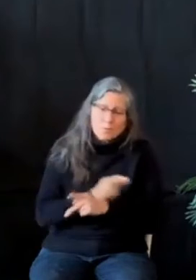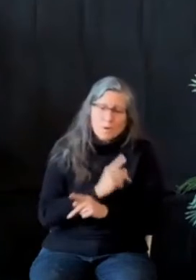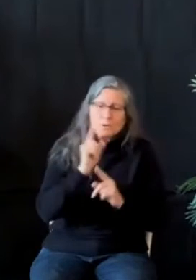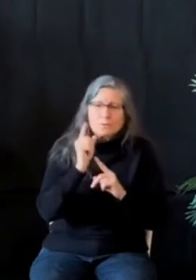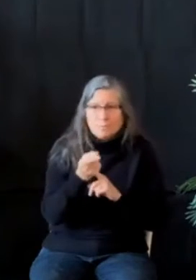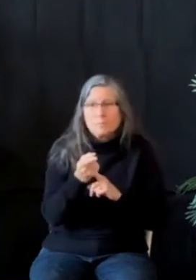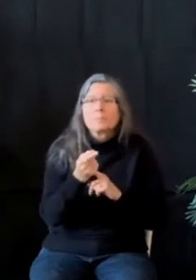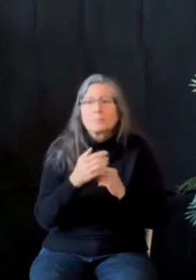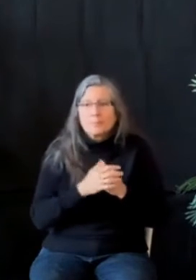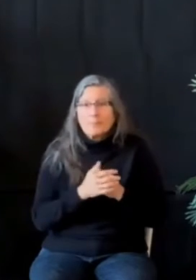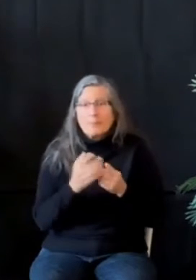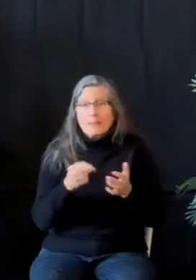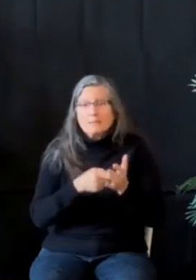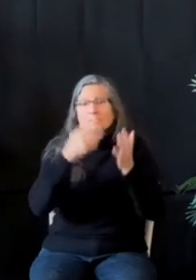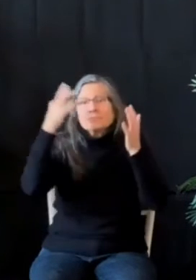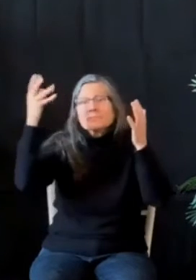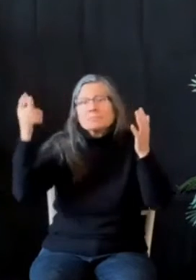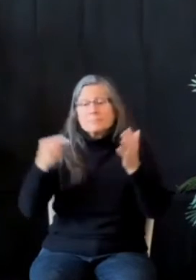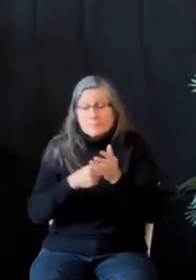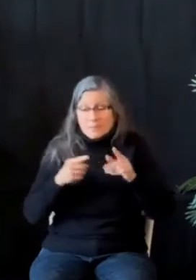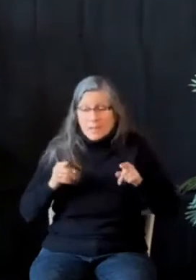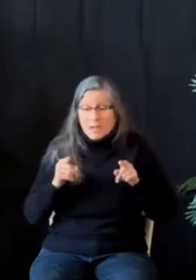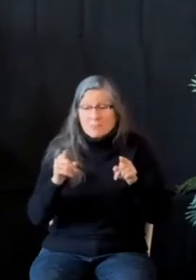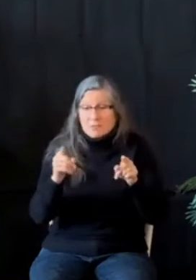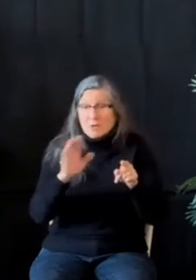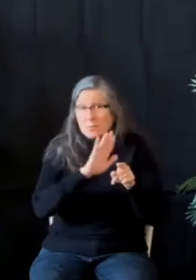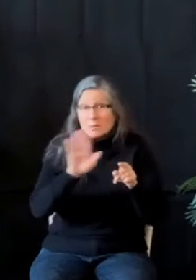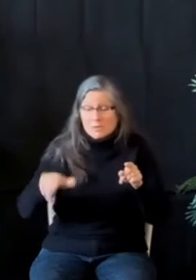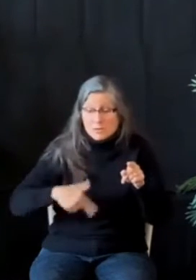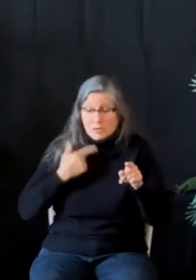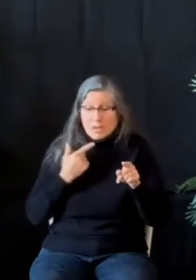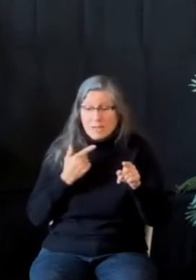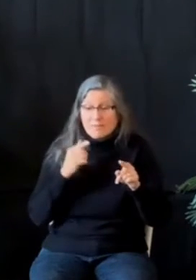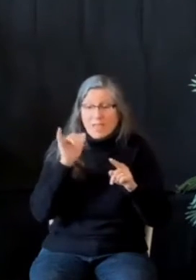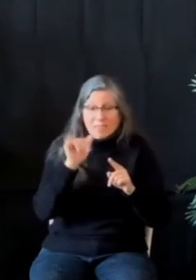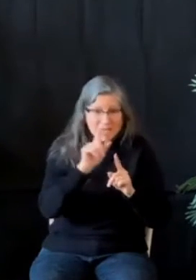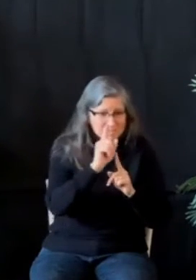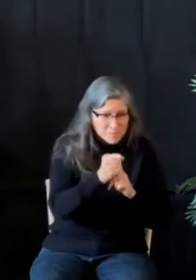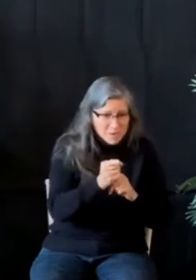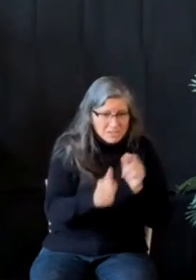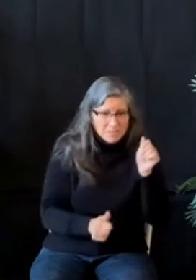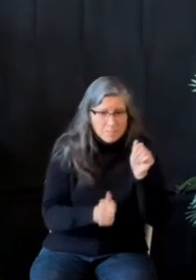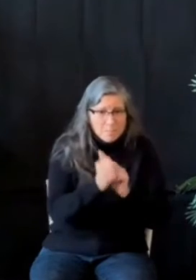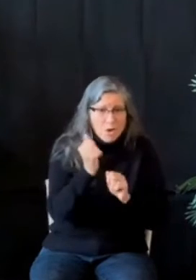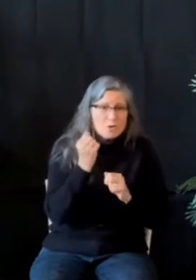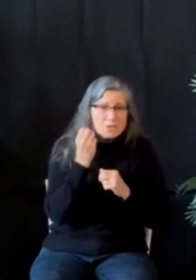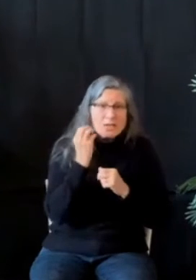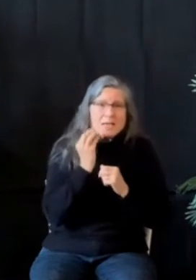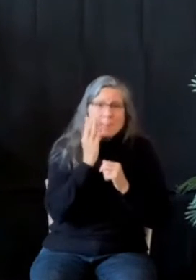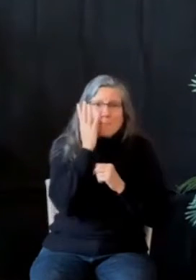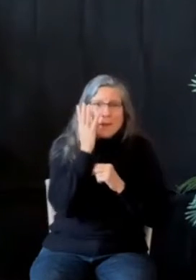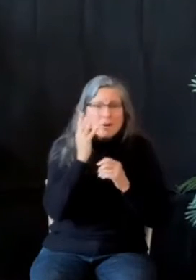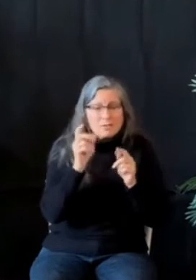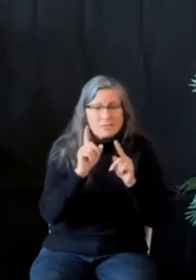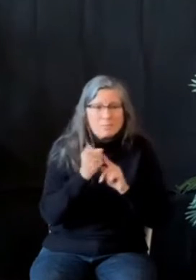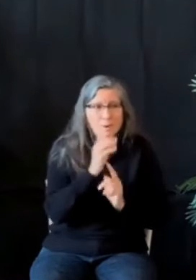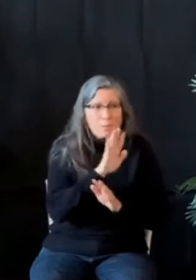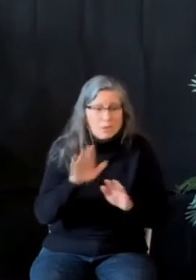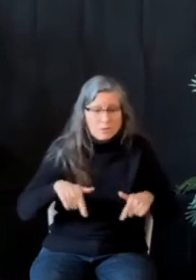your life where it's absolutely the worst moment. It's the most embarrassing time in your life. How many of y'all have ever been